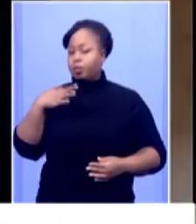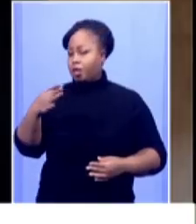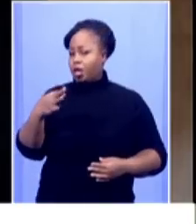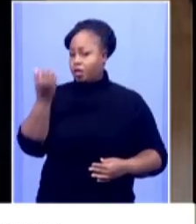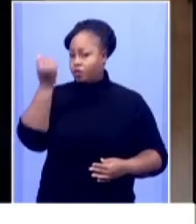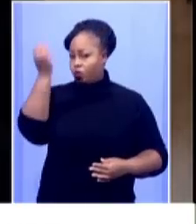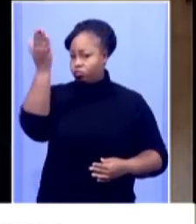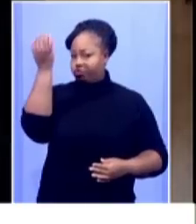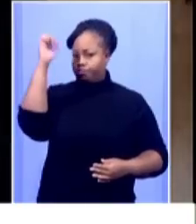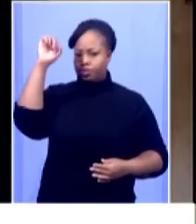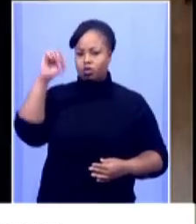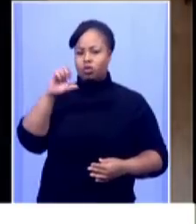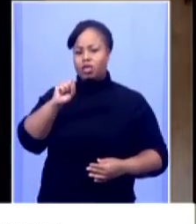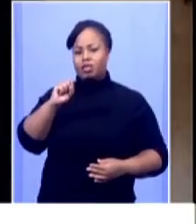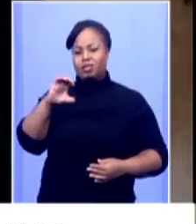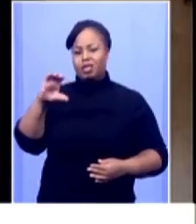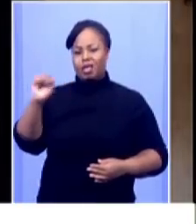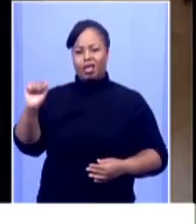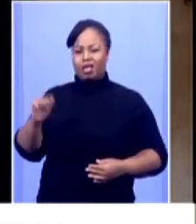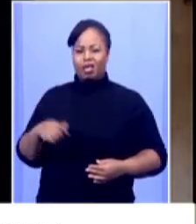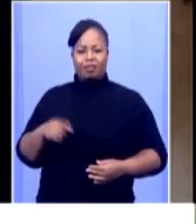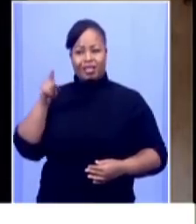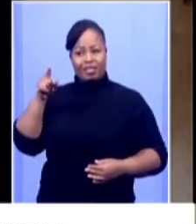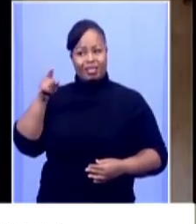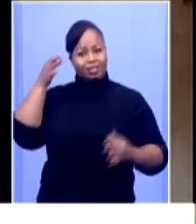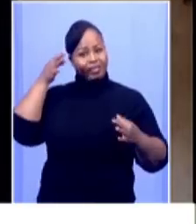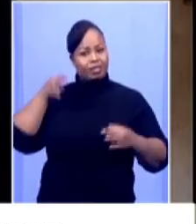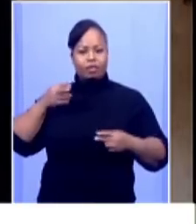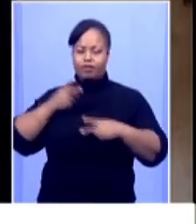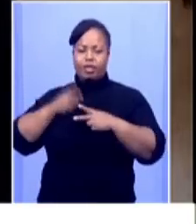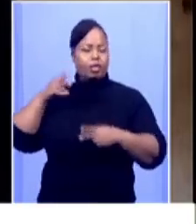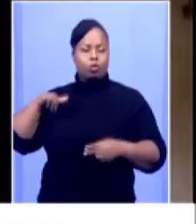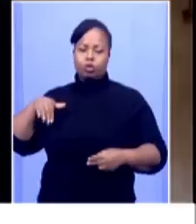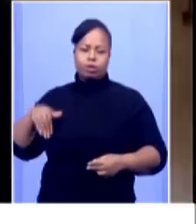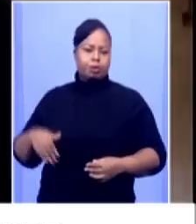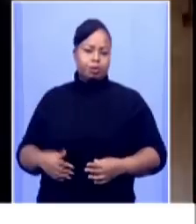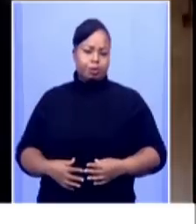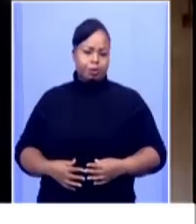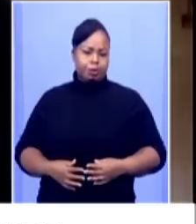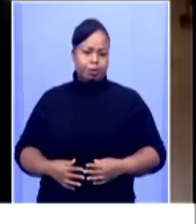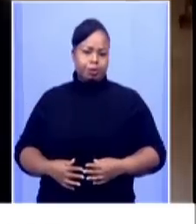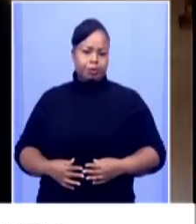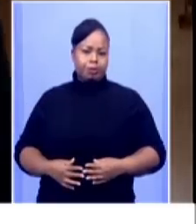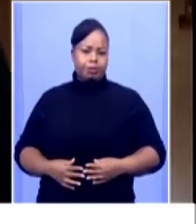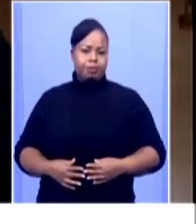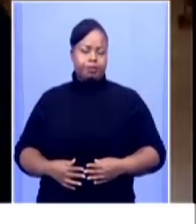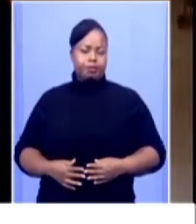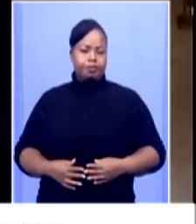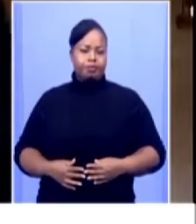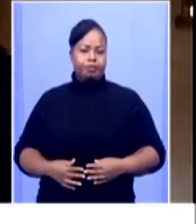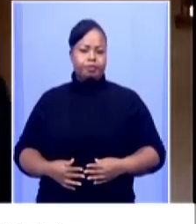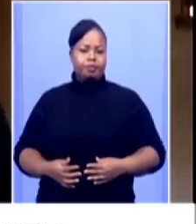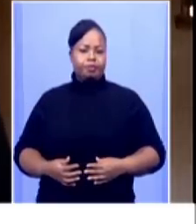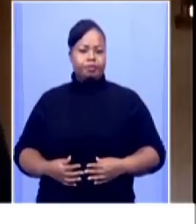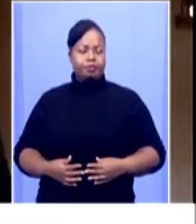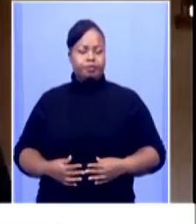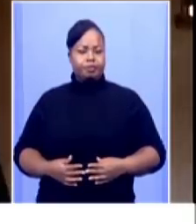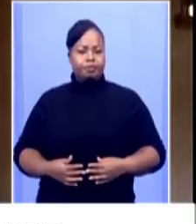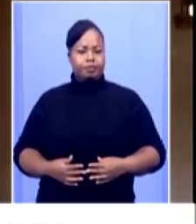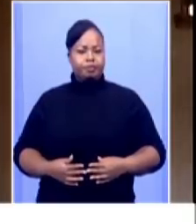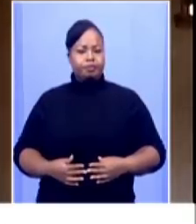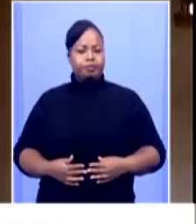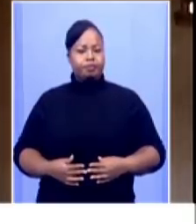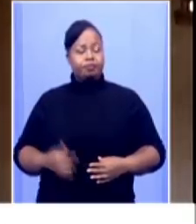SCA. That judgment has not been handed down yet. So in the light thereof, I told my colleagues